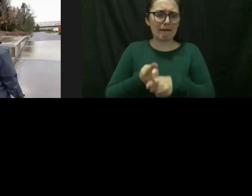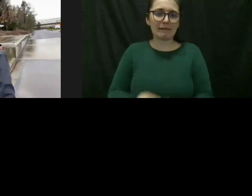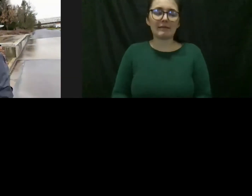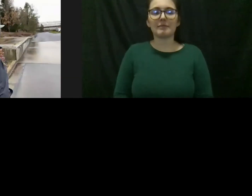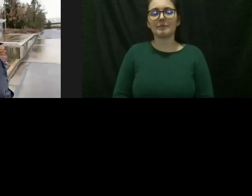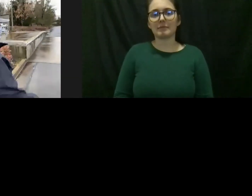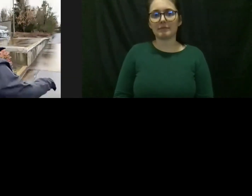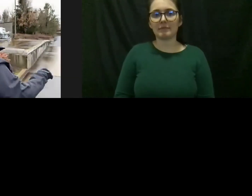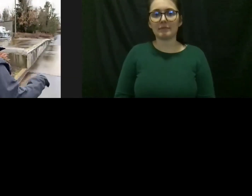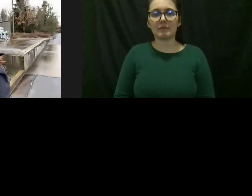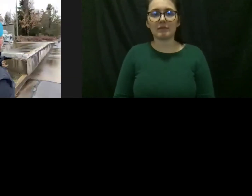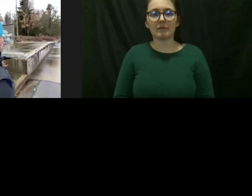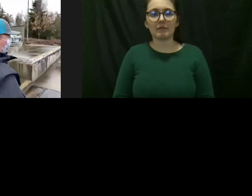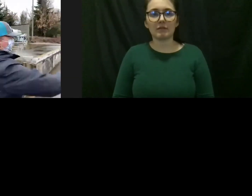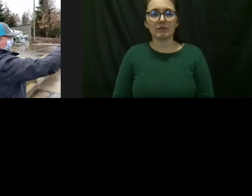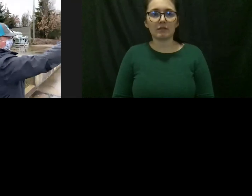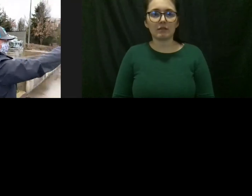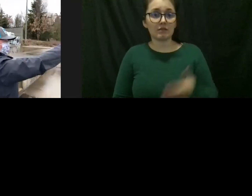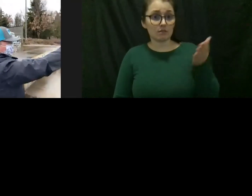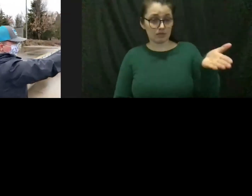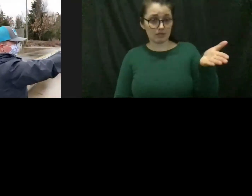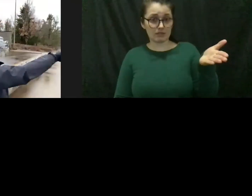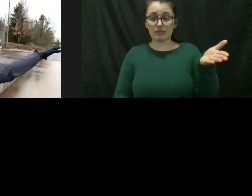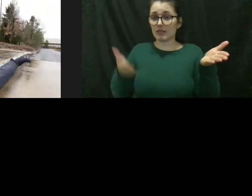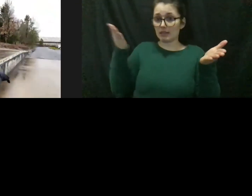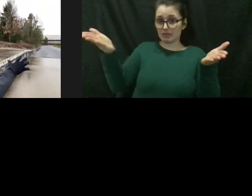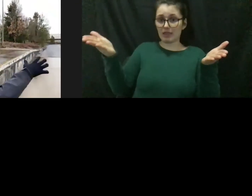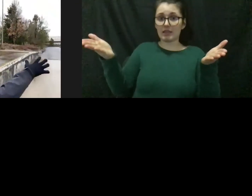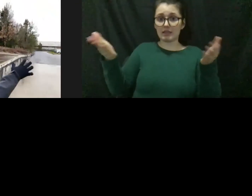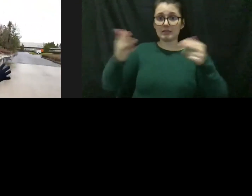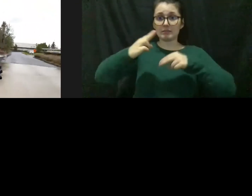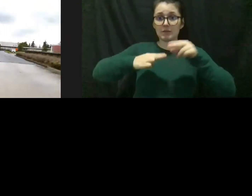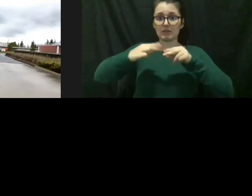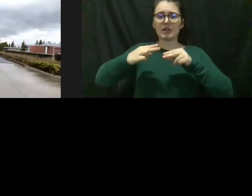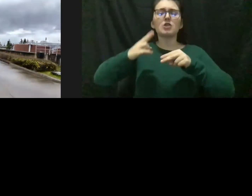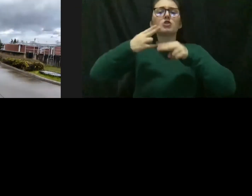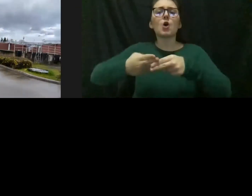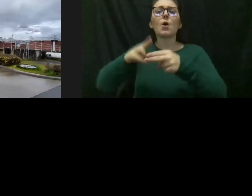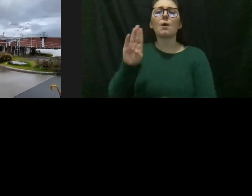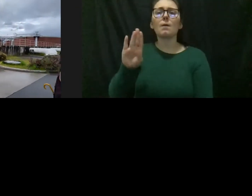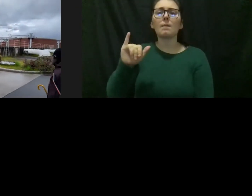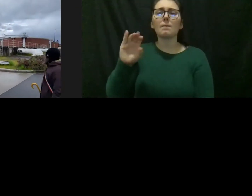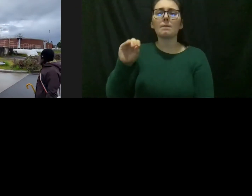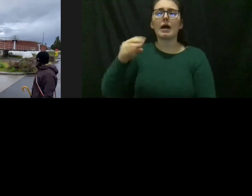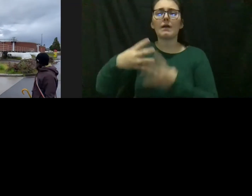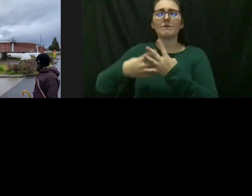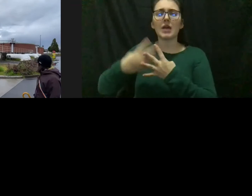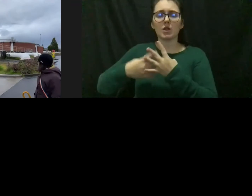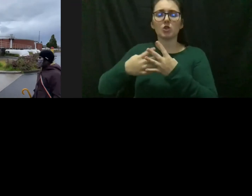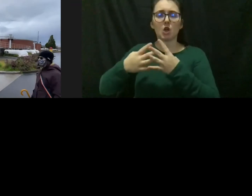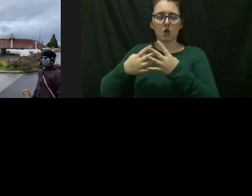So these are between this and this structure over here. This is our biofilter. And throughout the